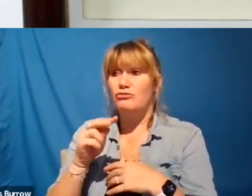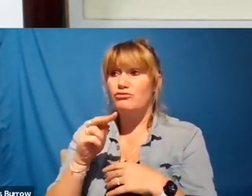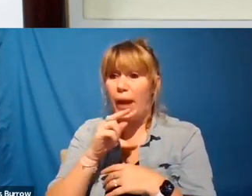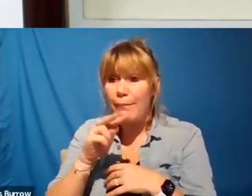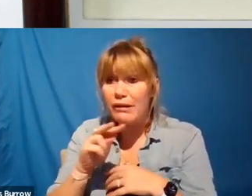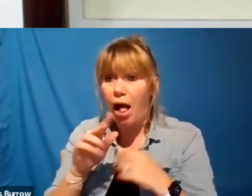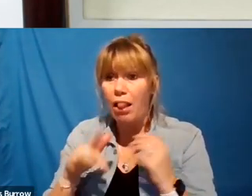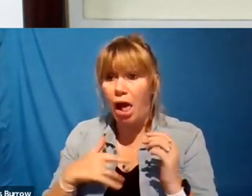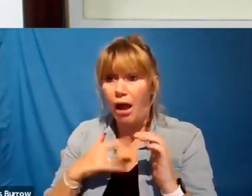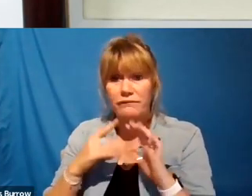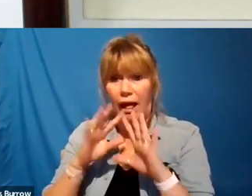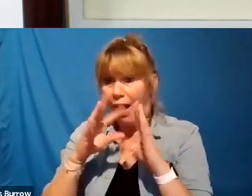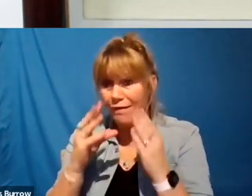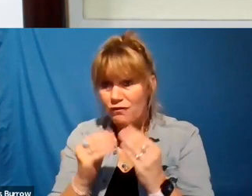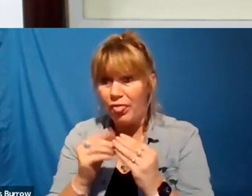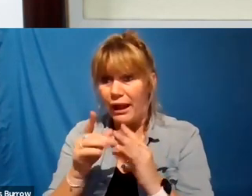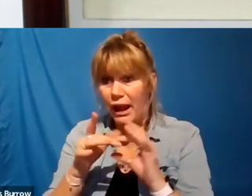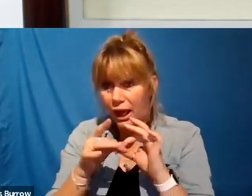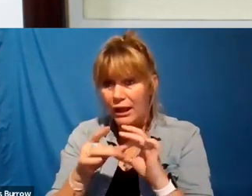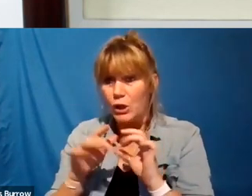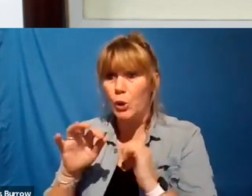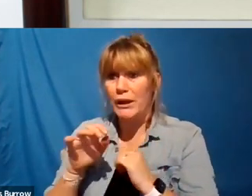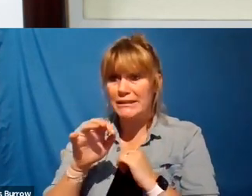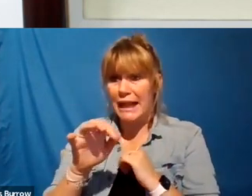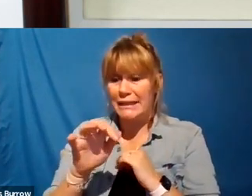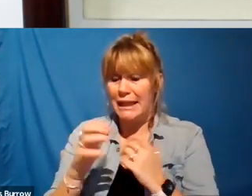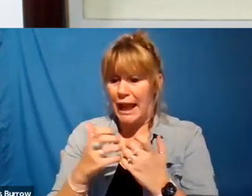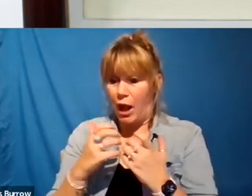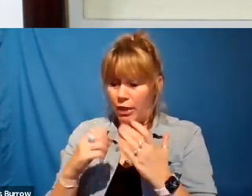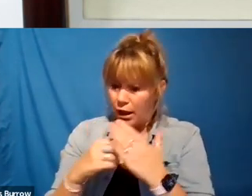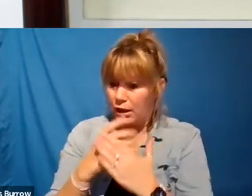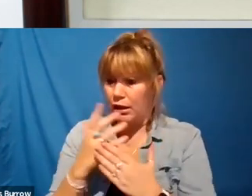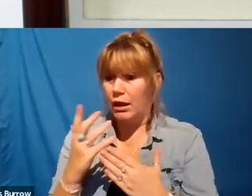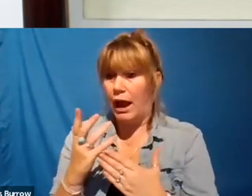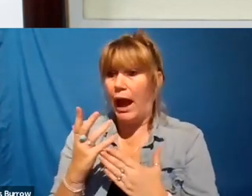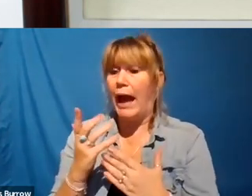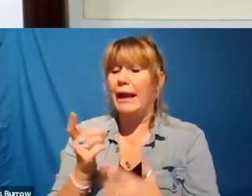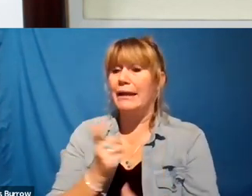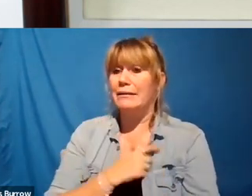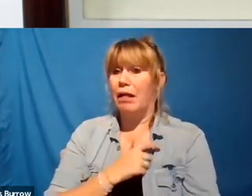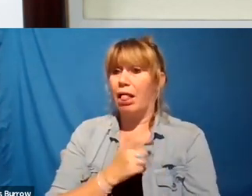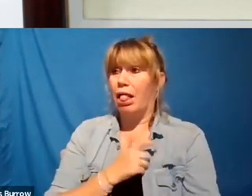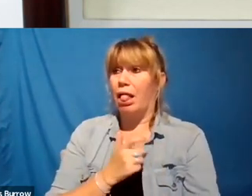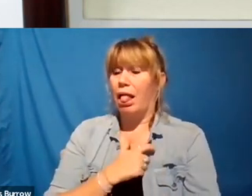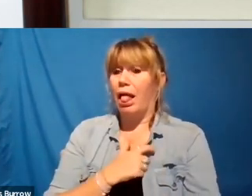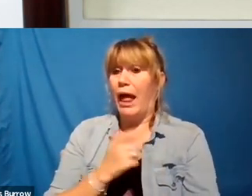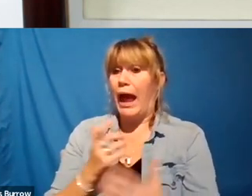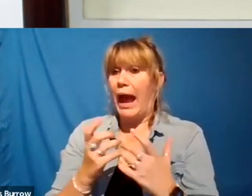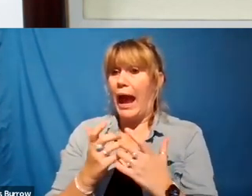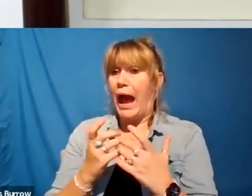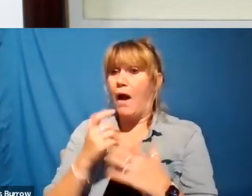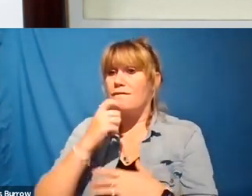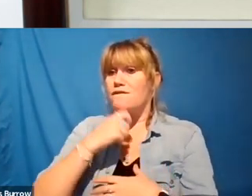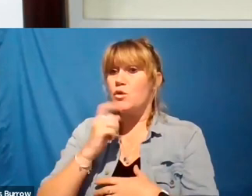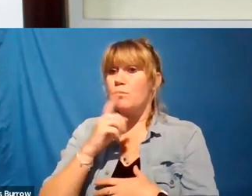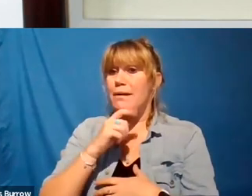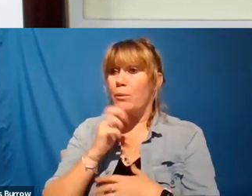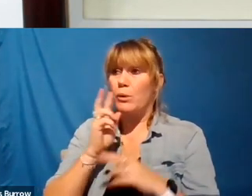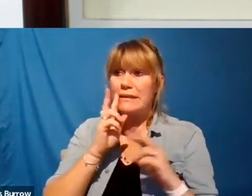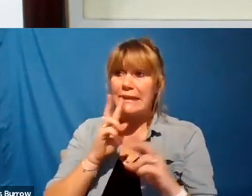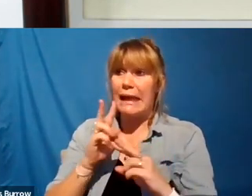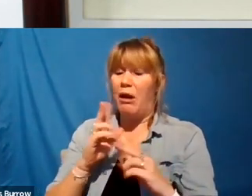And we are really on a knife edge right now. And it kind of terrifies me that so few people see it and so few people